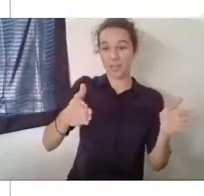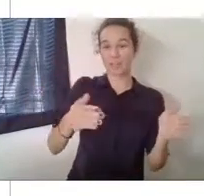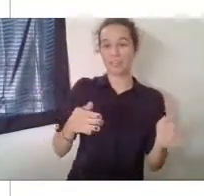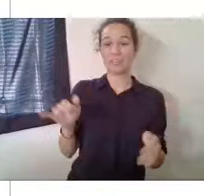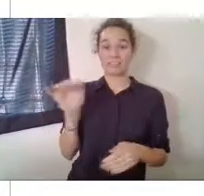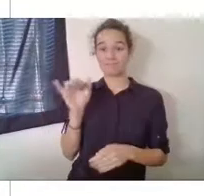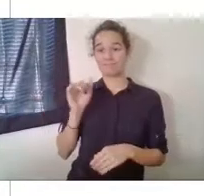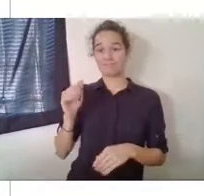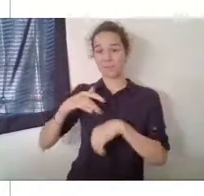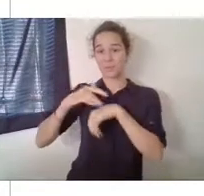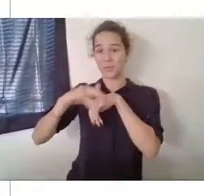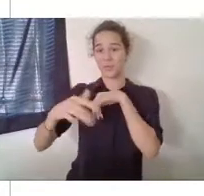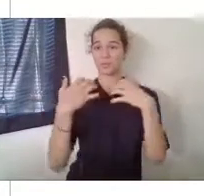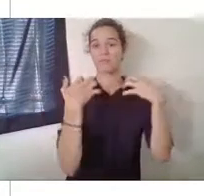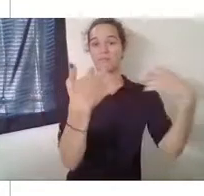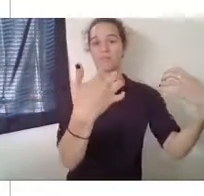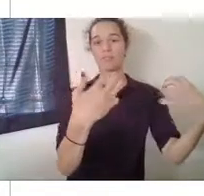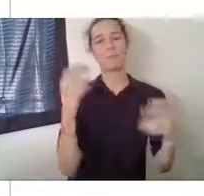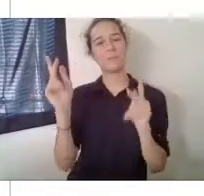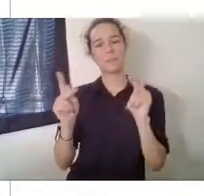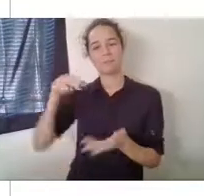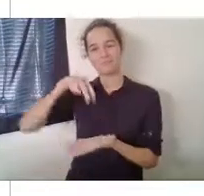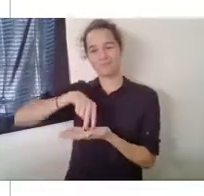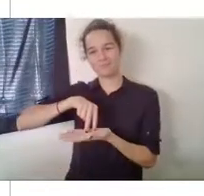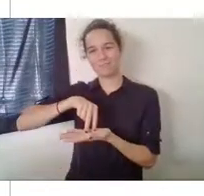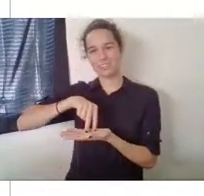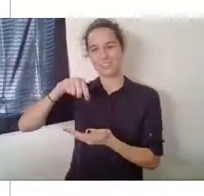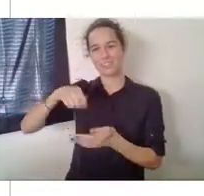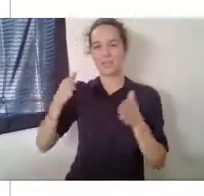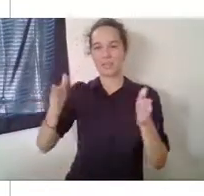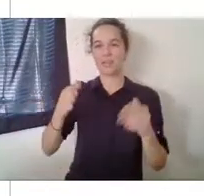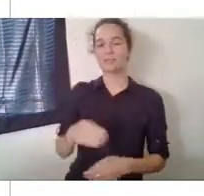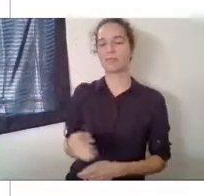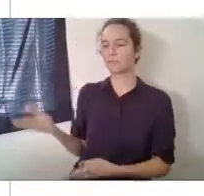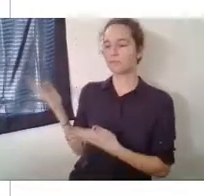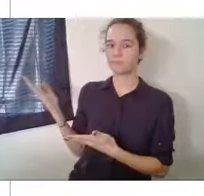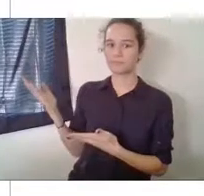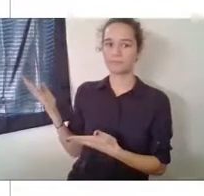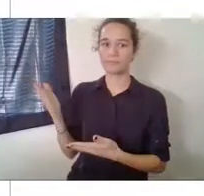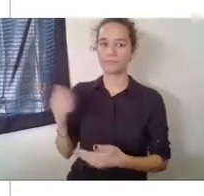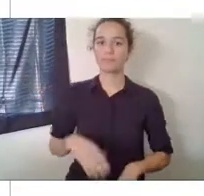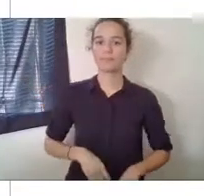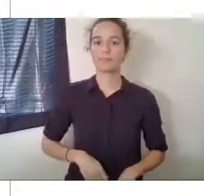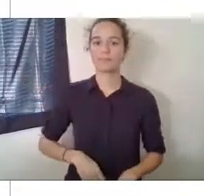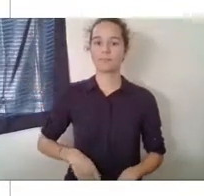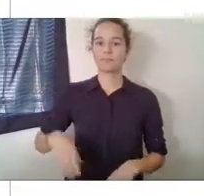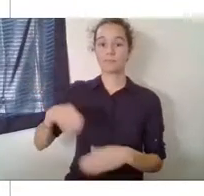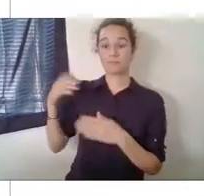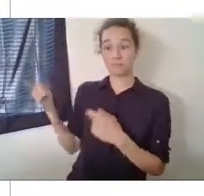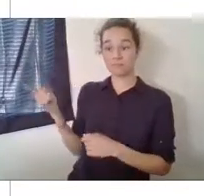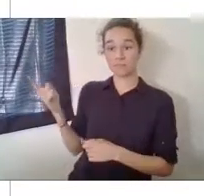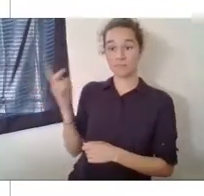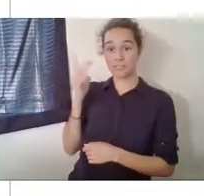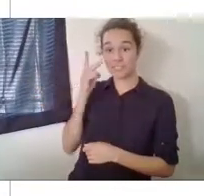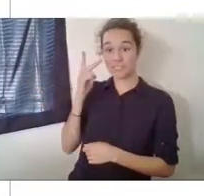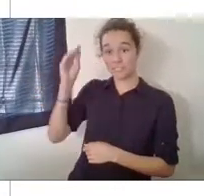and it's very difficult to convey a strong message from this position. The second one is hands on your hips. When your hands